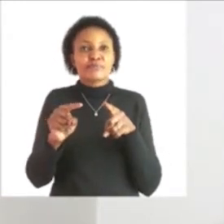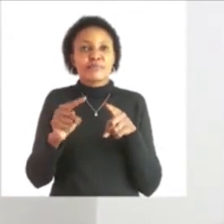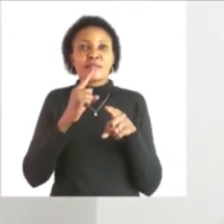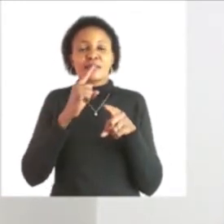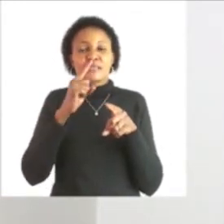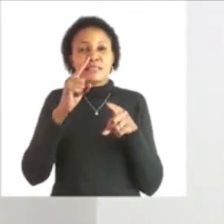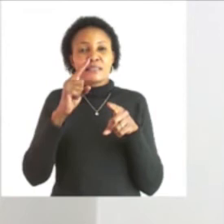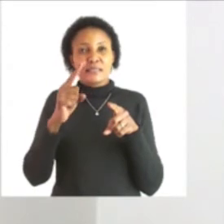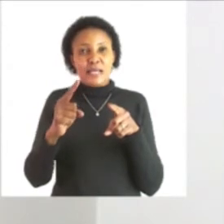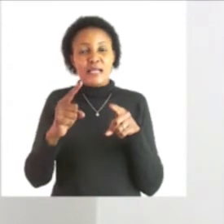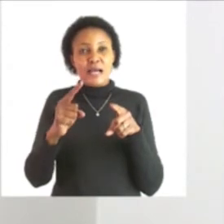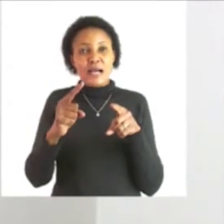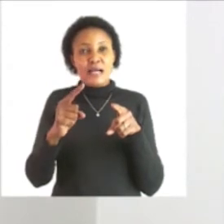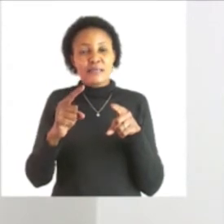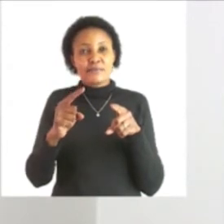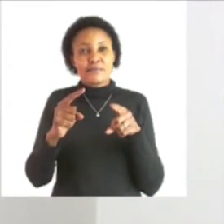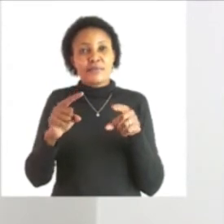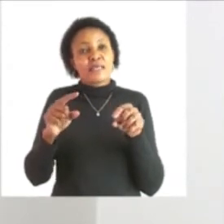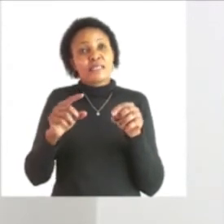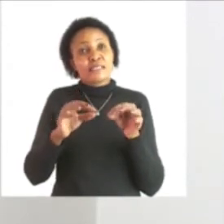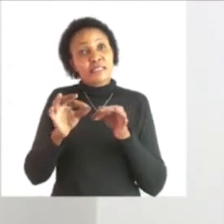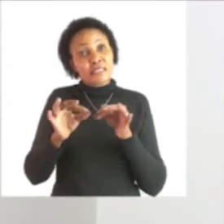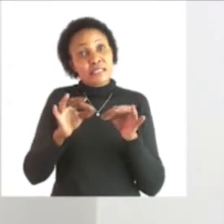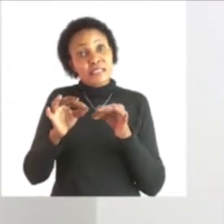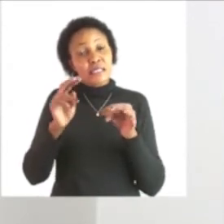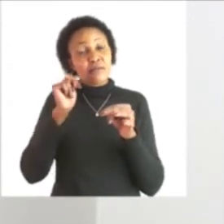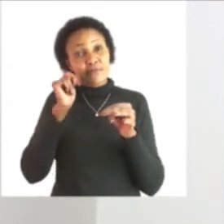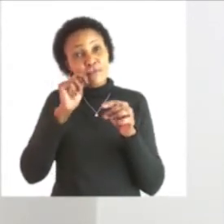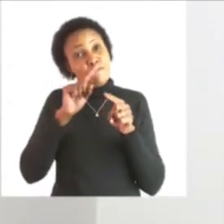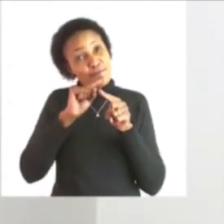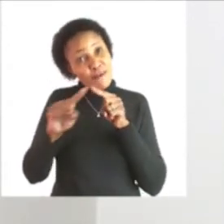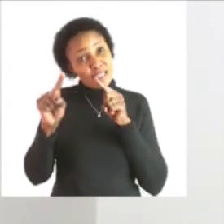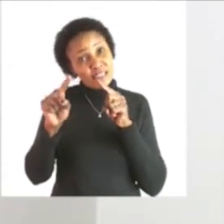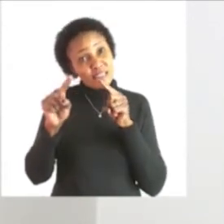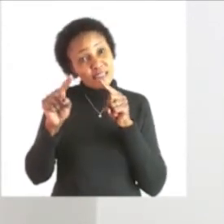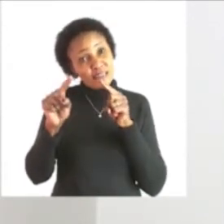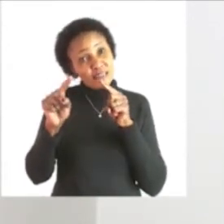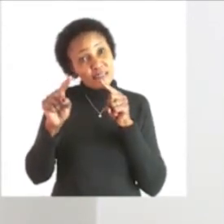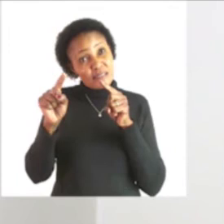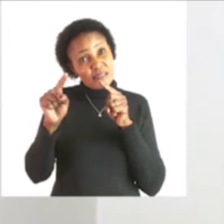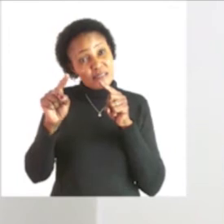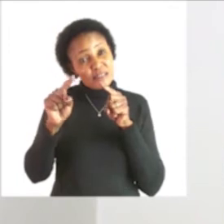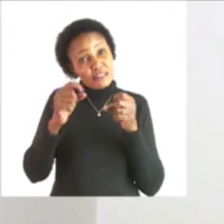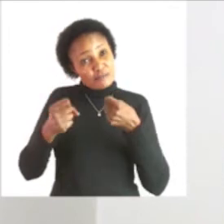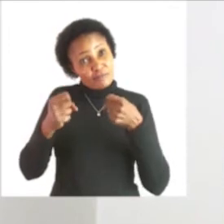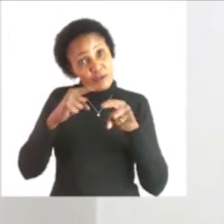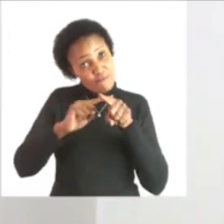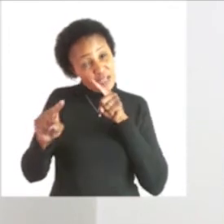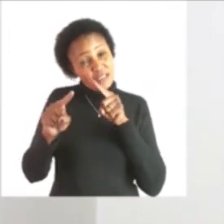us and describes the noun fast, drives